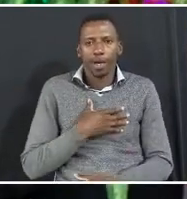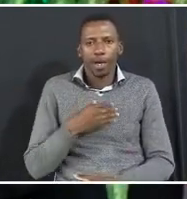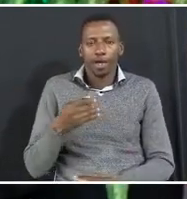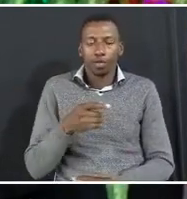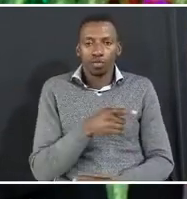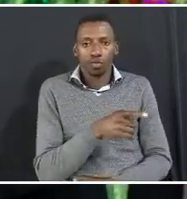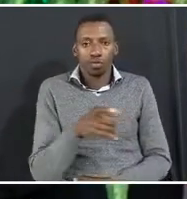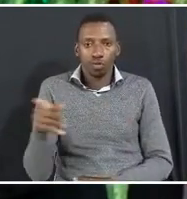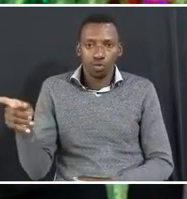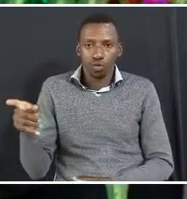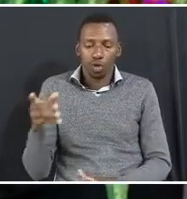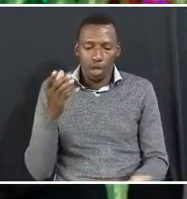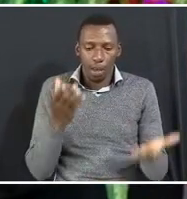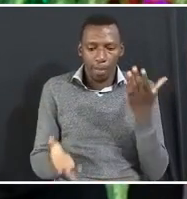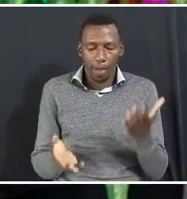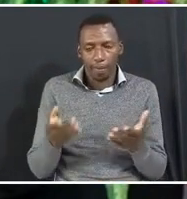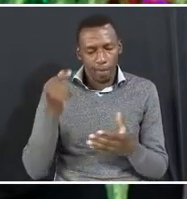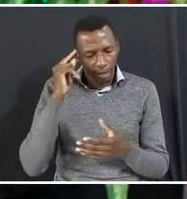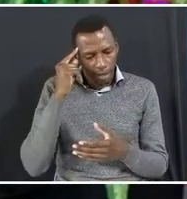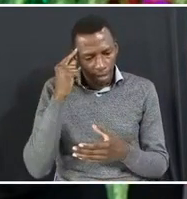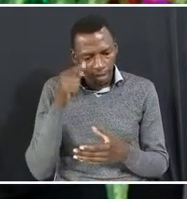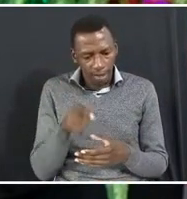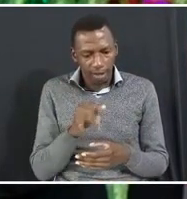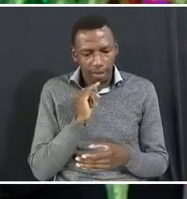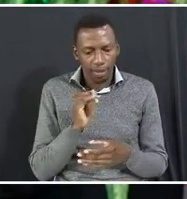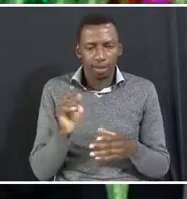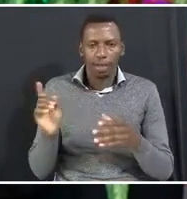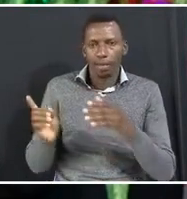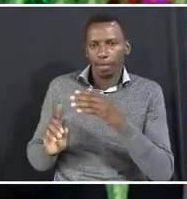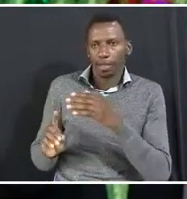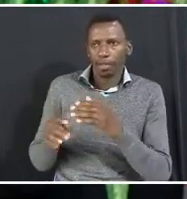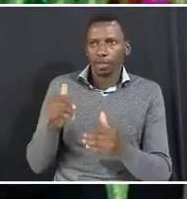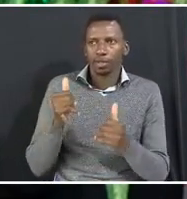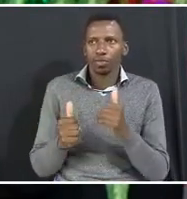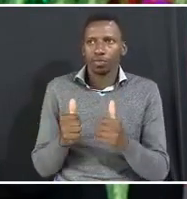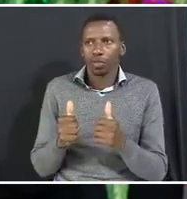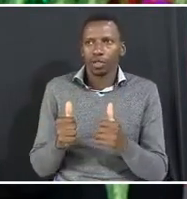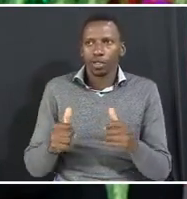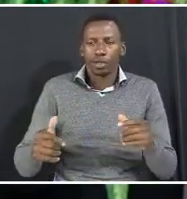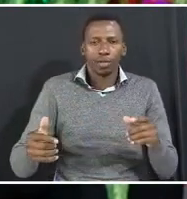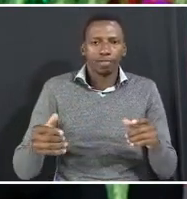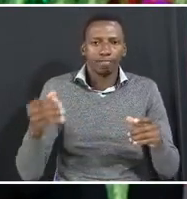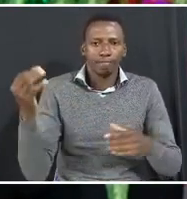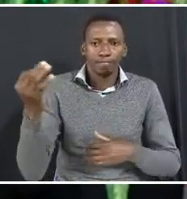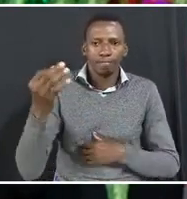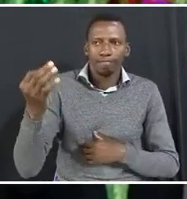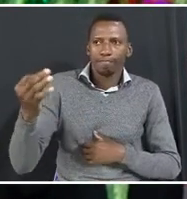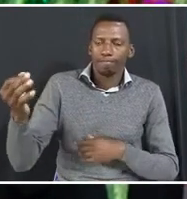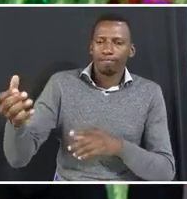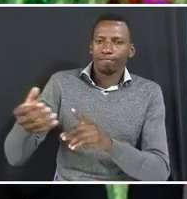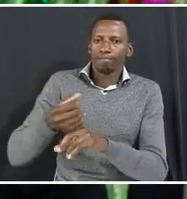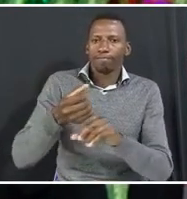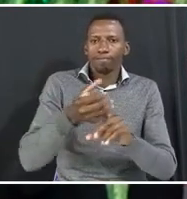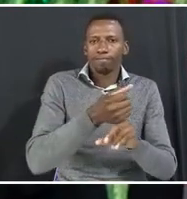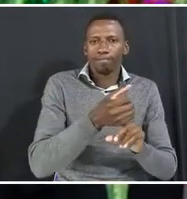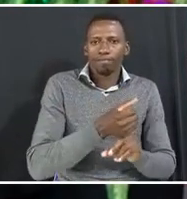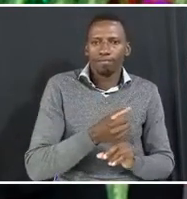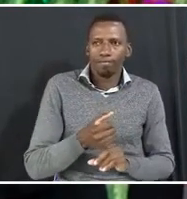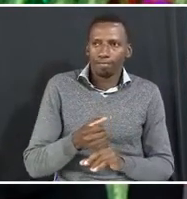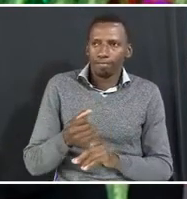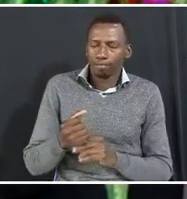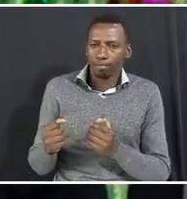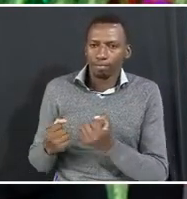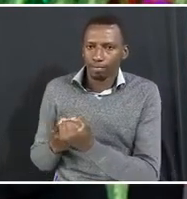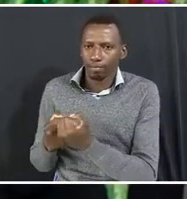to call this a ministry that actually does outreach in terms of humanitarian